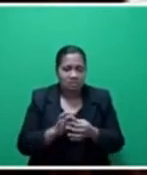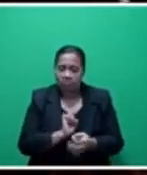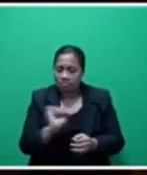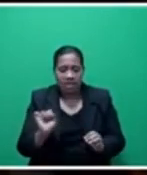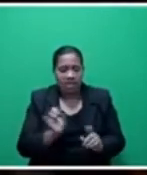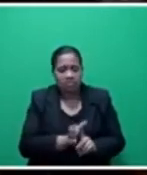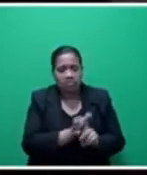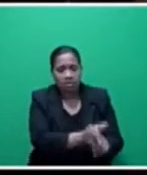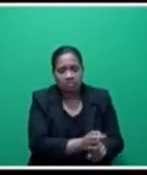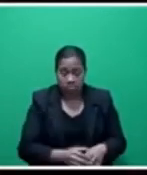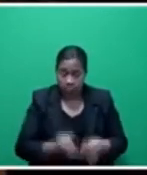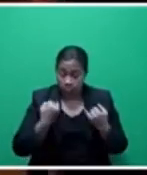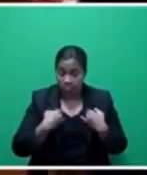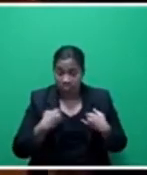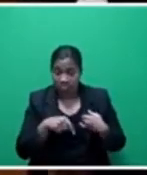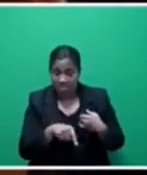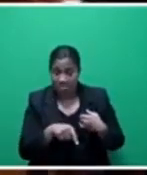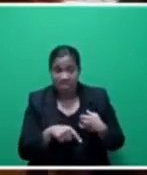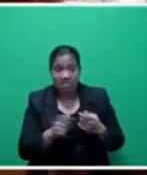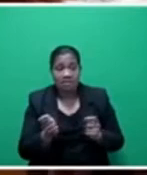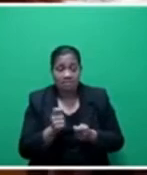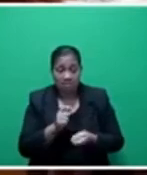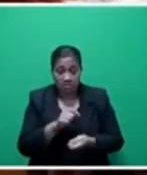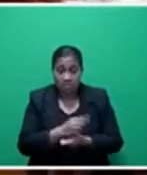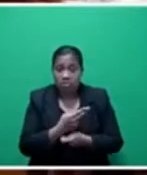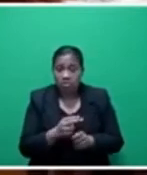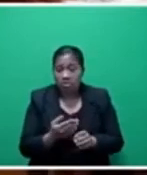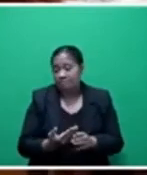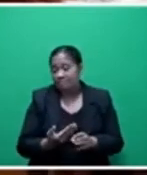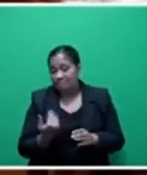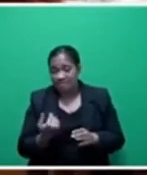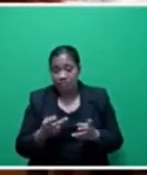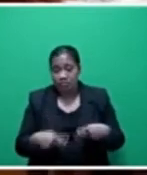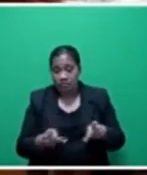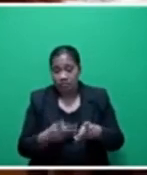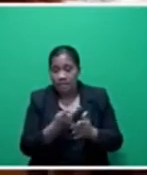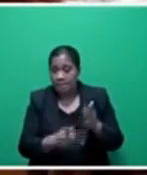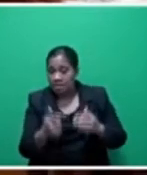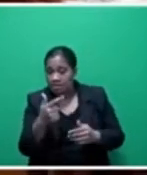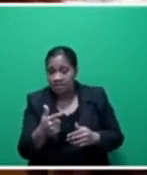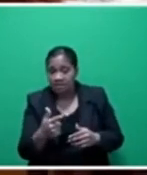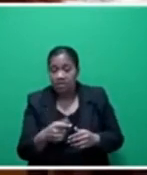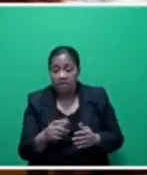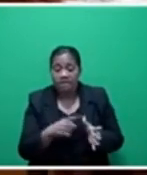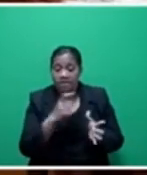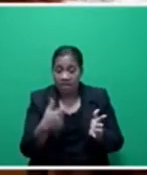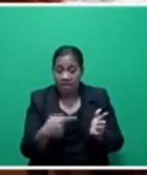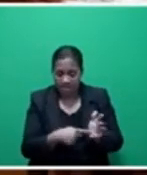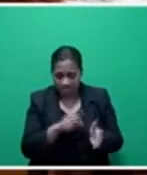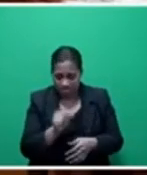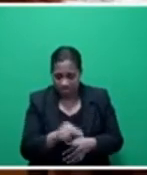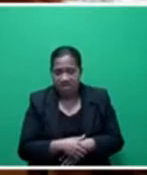isolation. To implement this, amendments to the existing provisions in Part 7 of the Act are required. So with